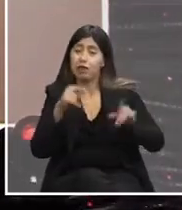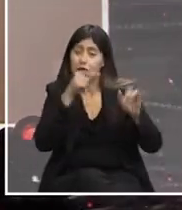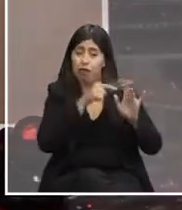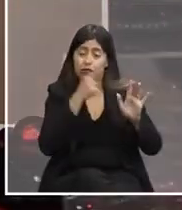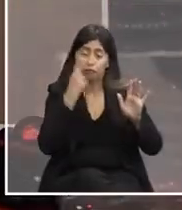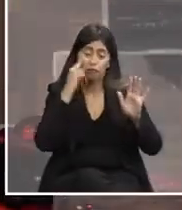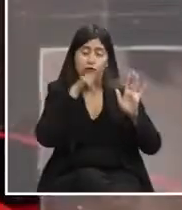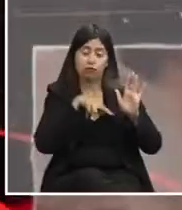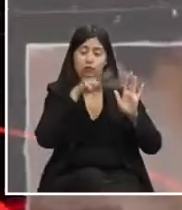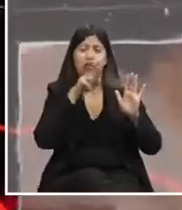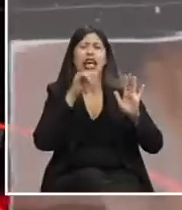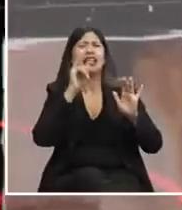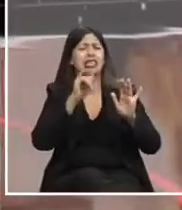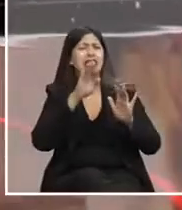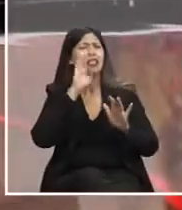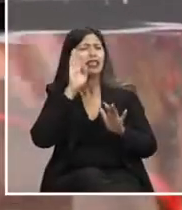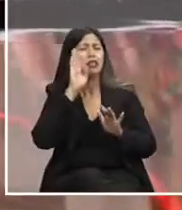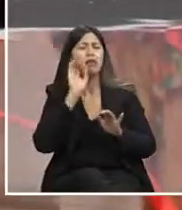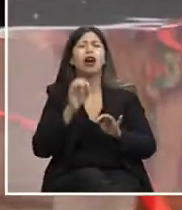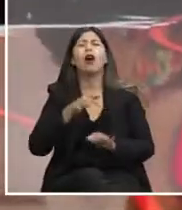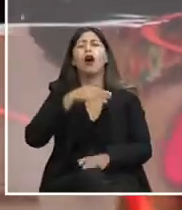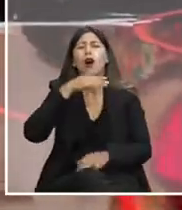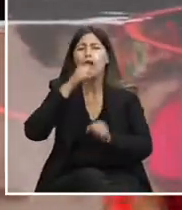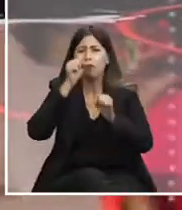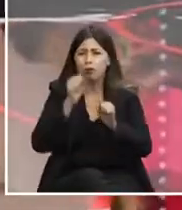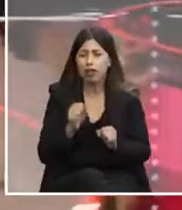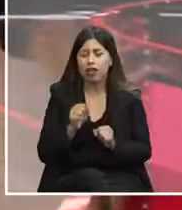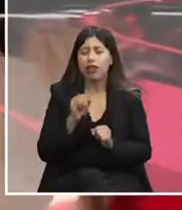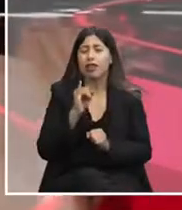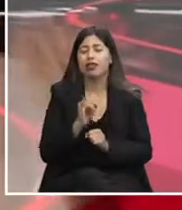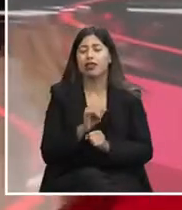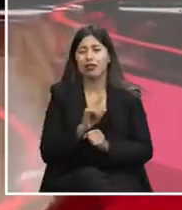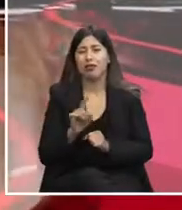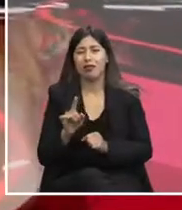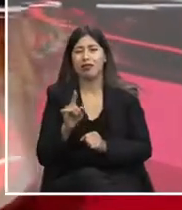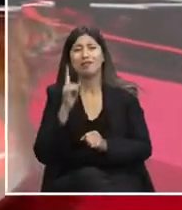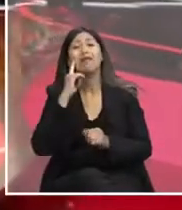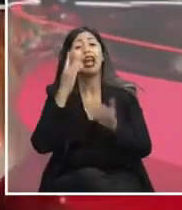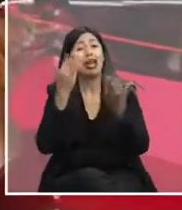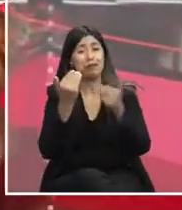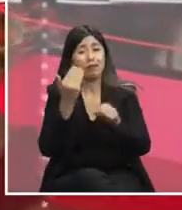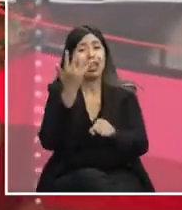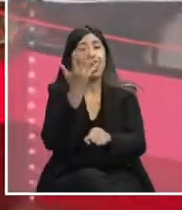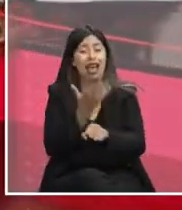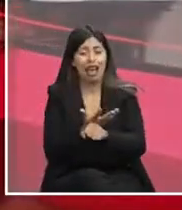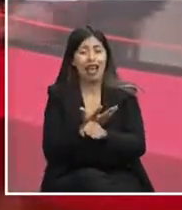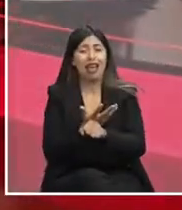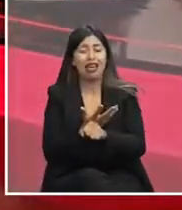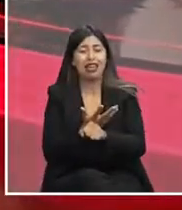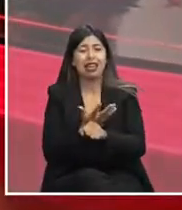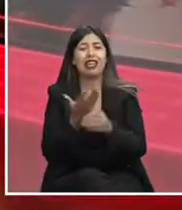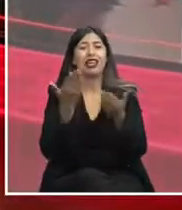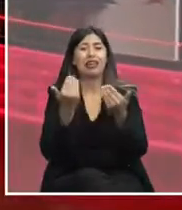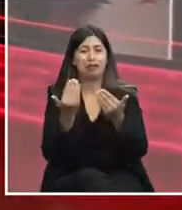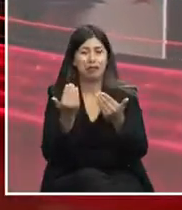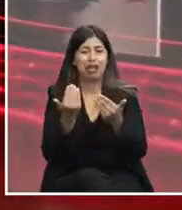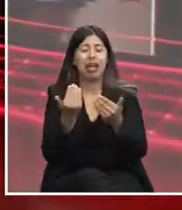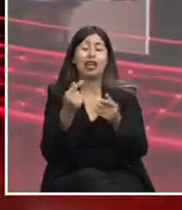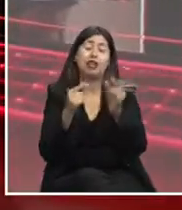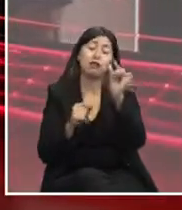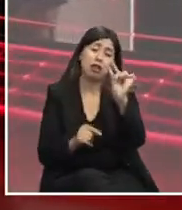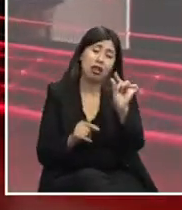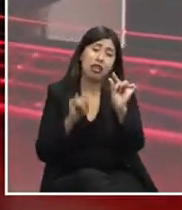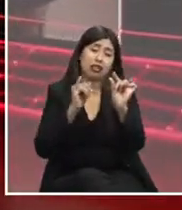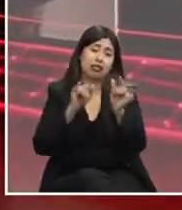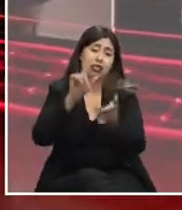drink. So there is hope. There are hopes on sort of small local scales for what we can do. But that, you know, the overall problem is